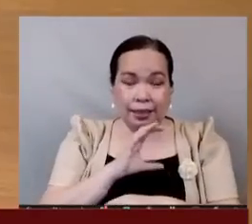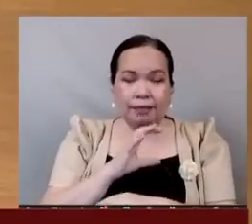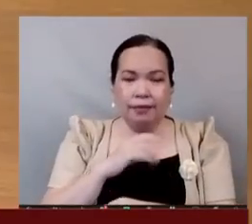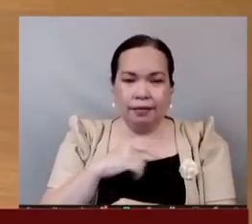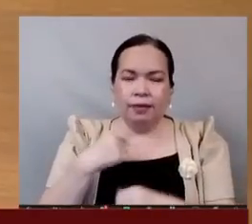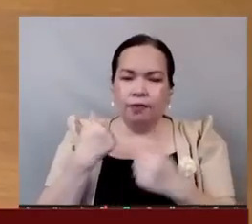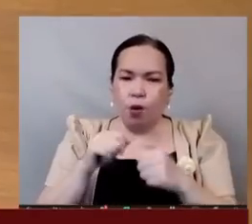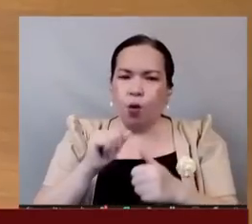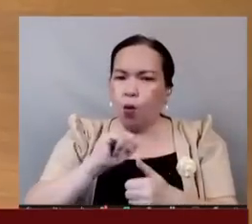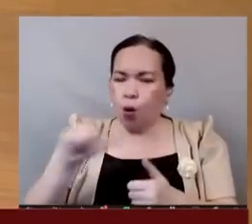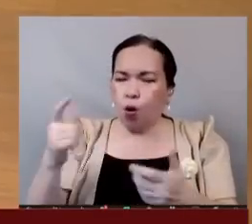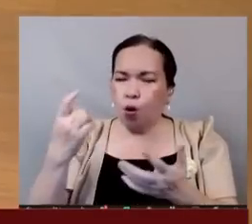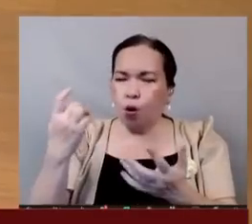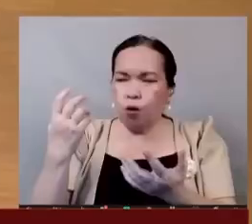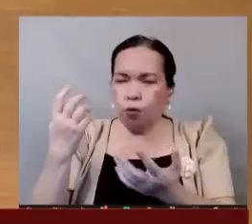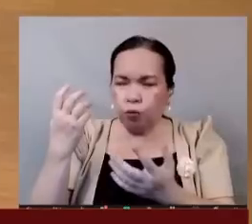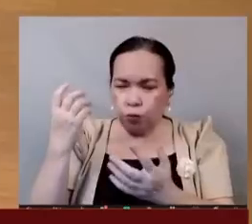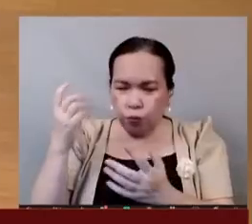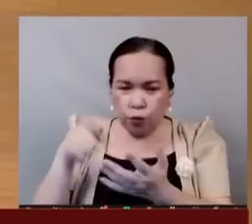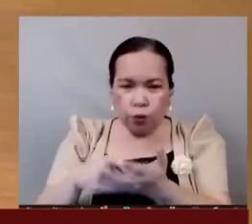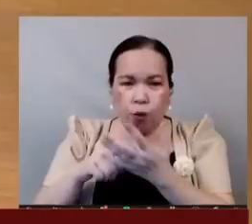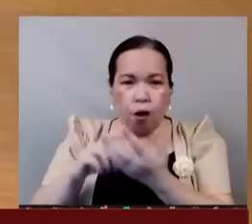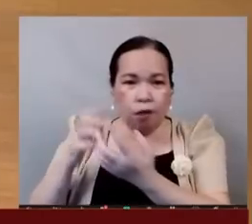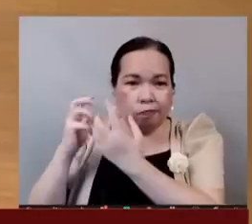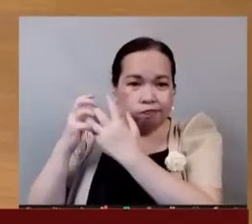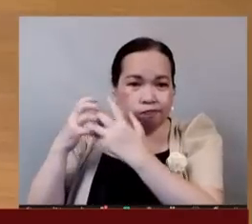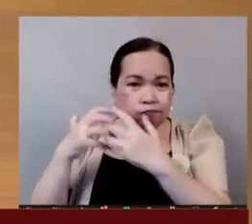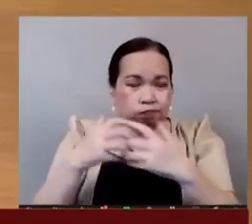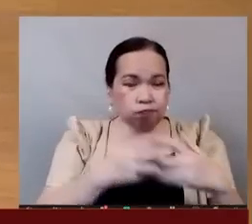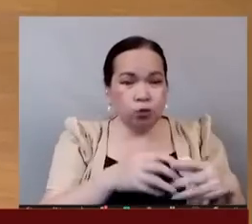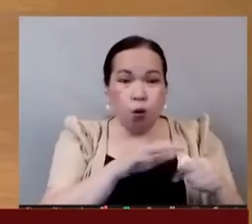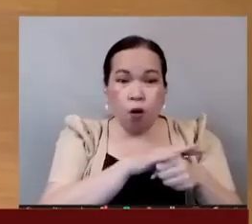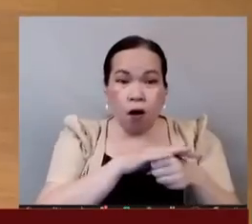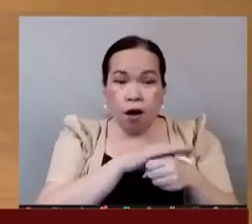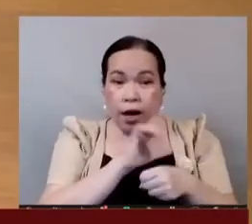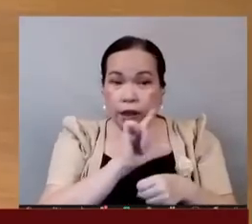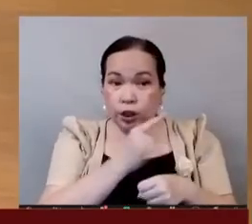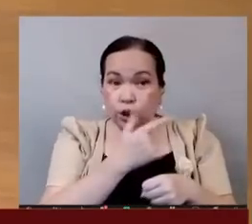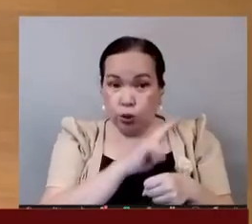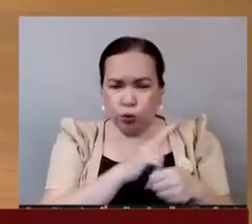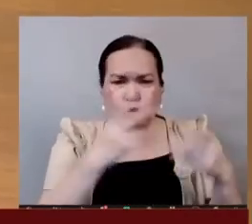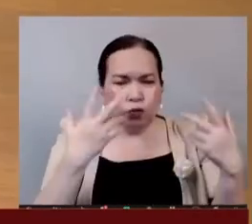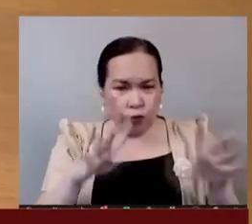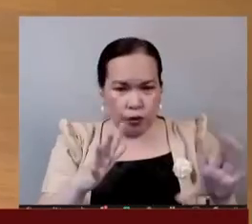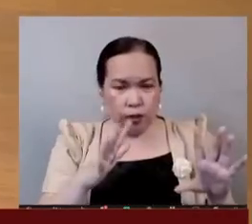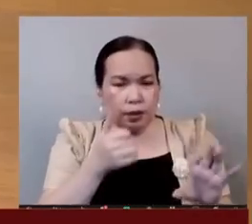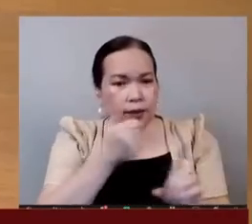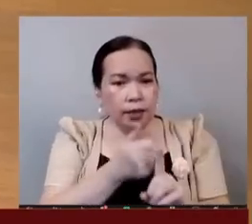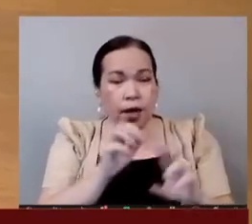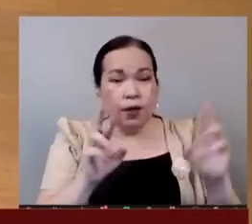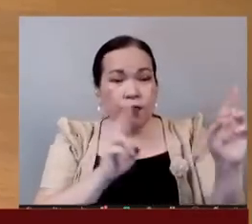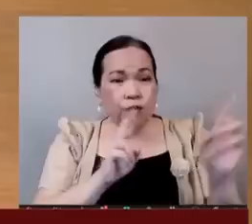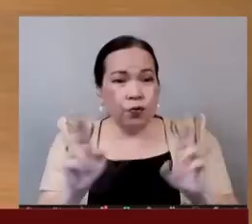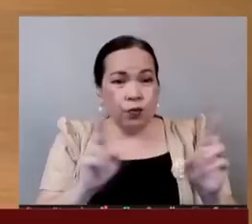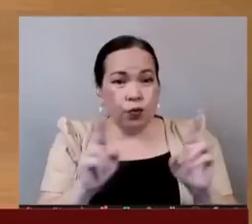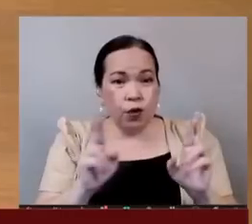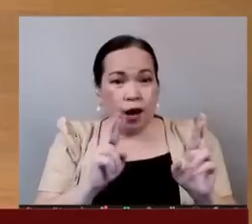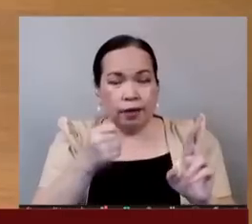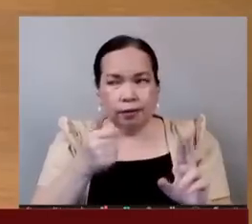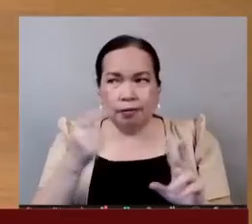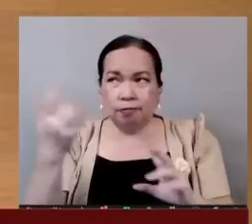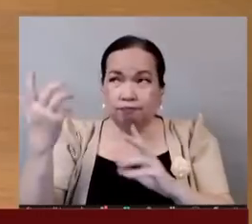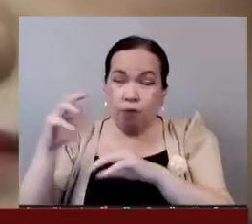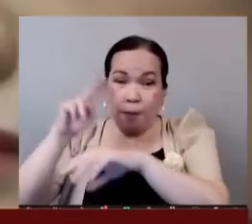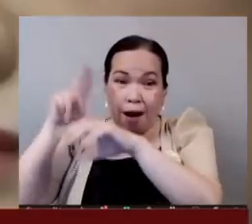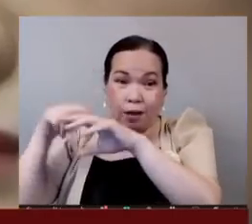required devolution transition plans of the LGUs are done. To fully prepare them for optimal devolution, the